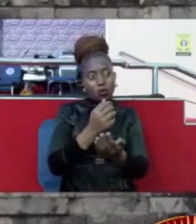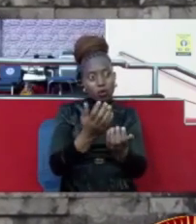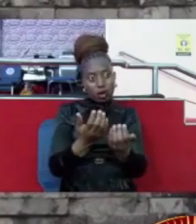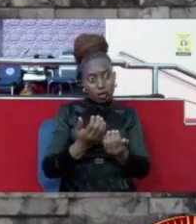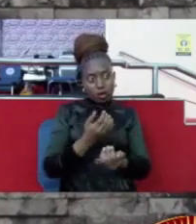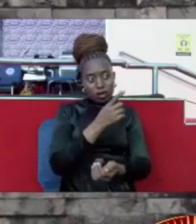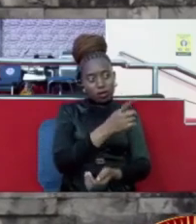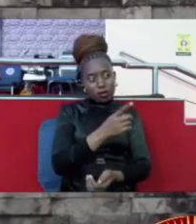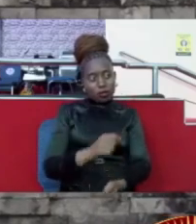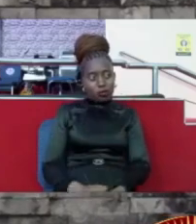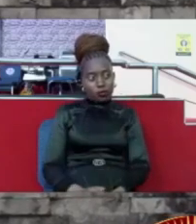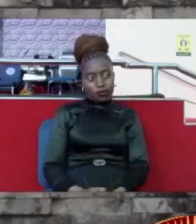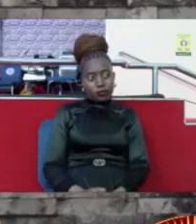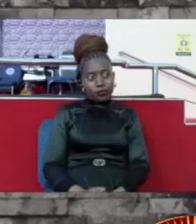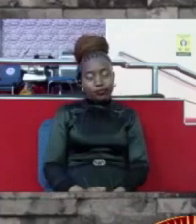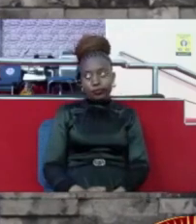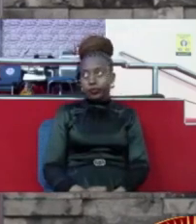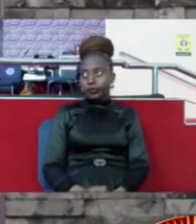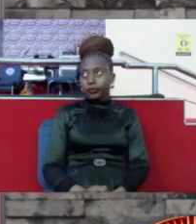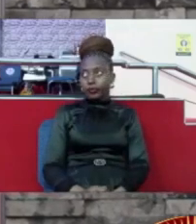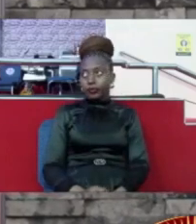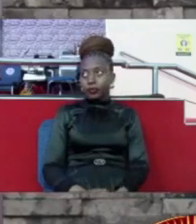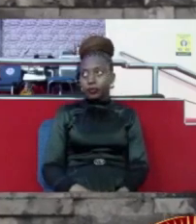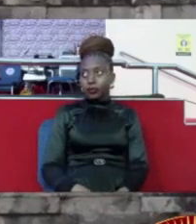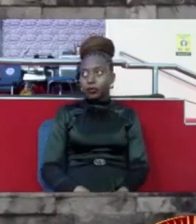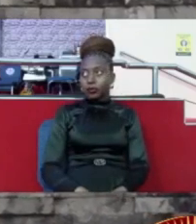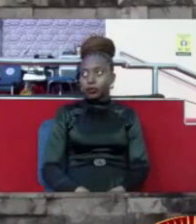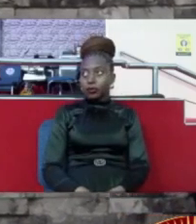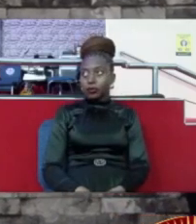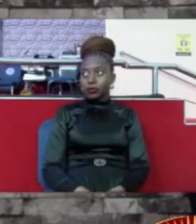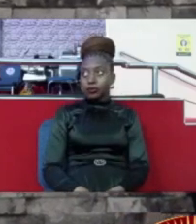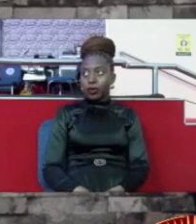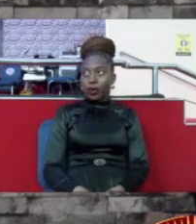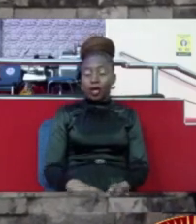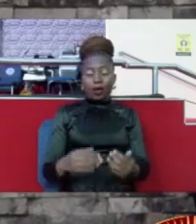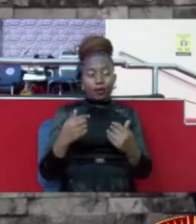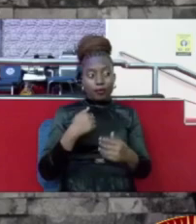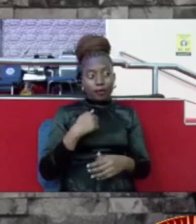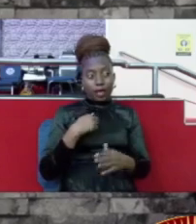Now, I have a few rules on offering blessings to people,